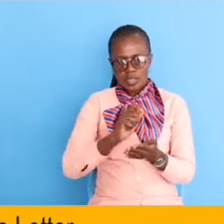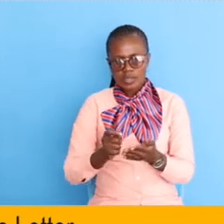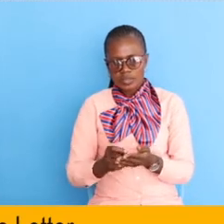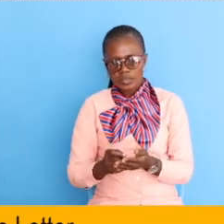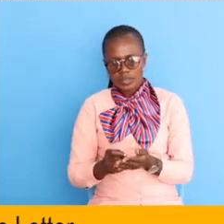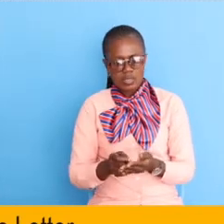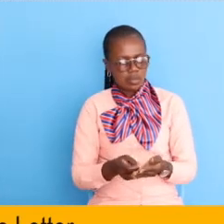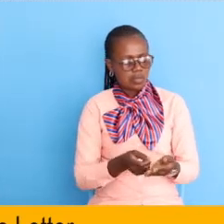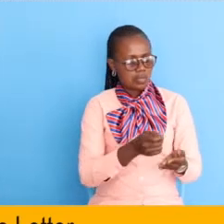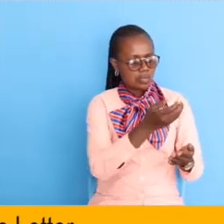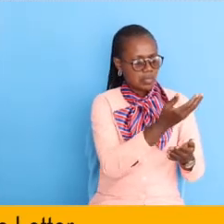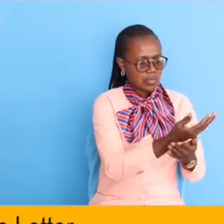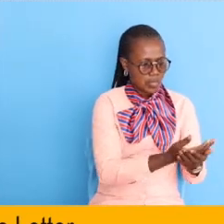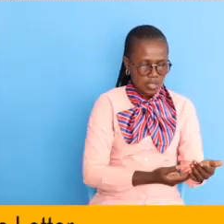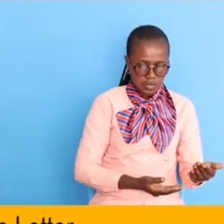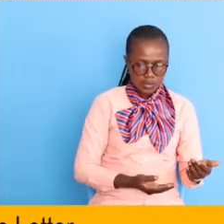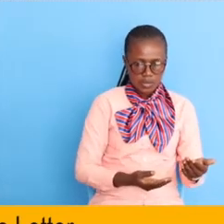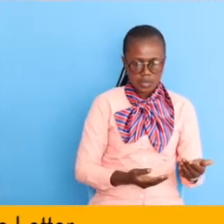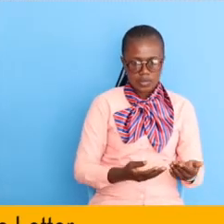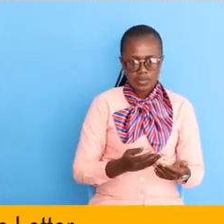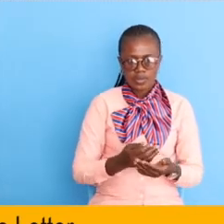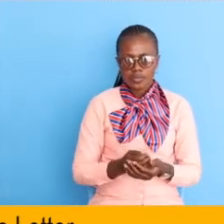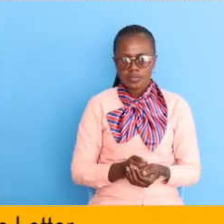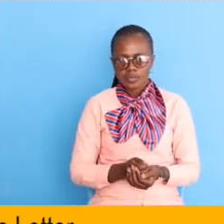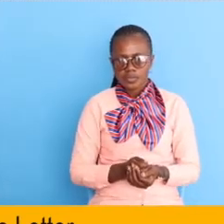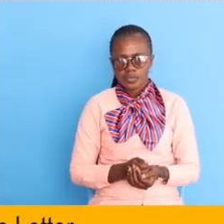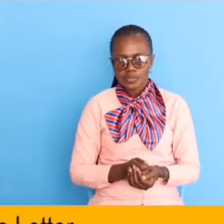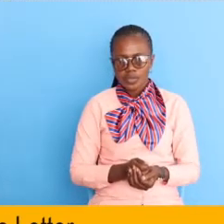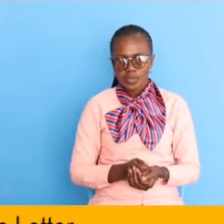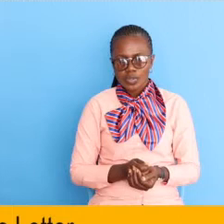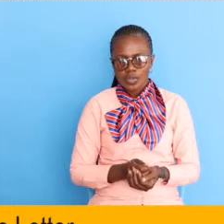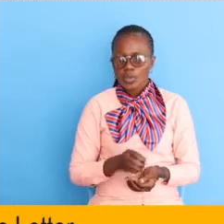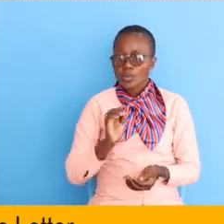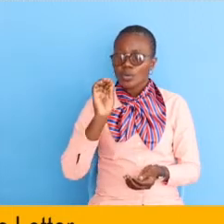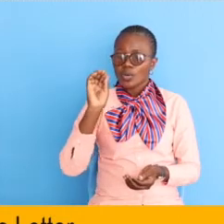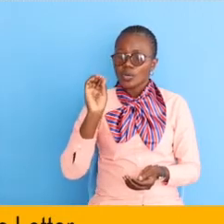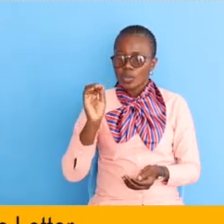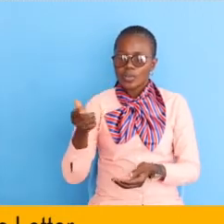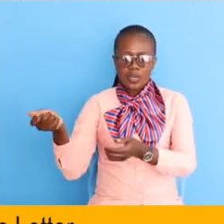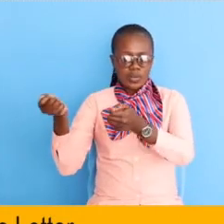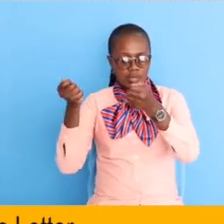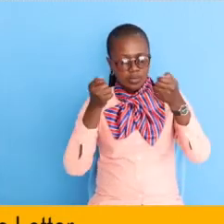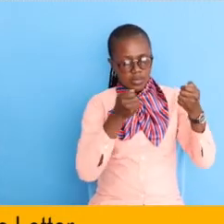fictitious names and addresses. So you could have a question like this.